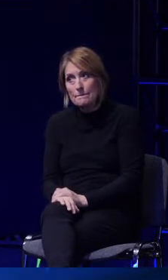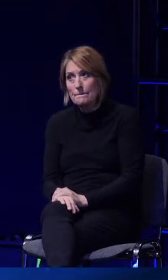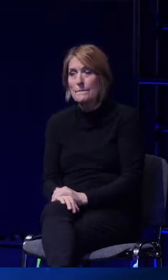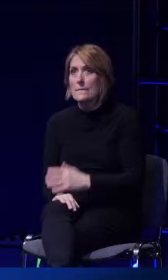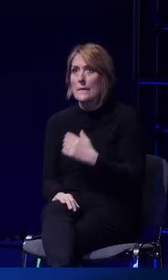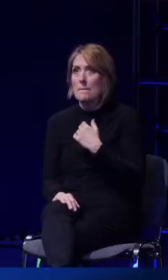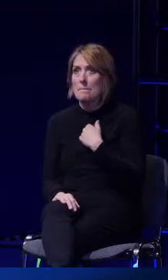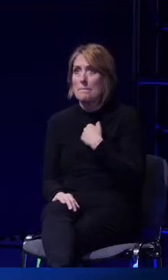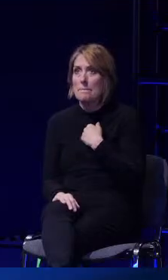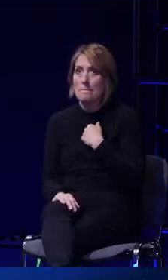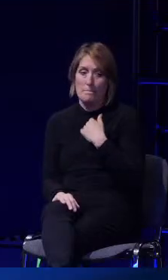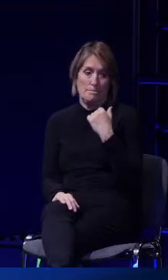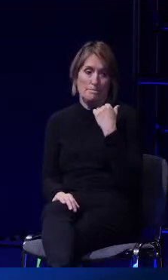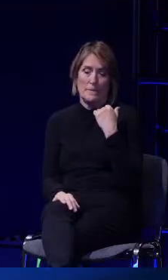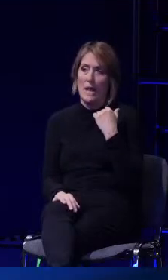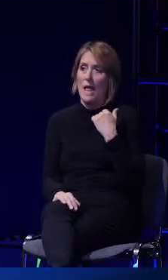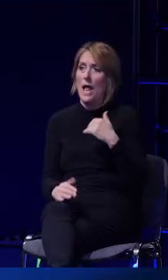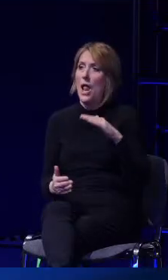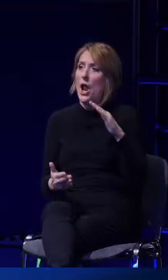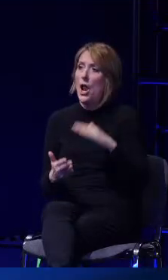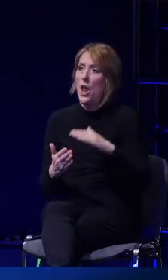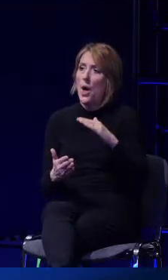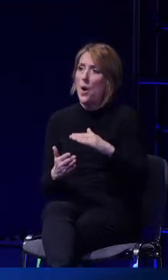memory is very fresh from low budget indie.